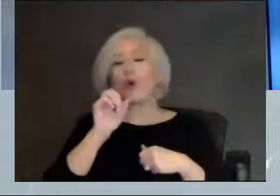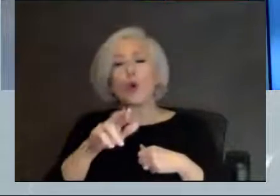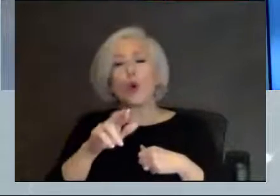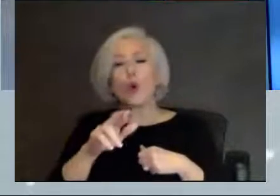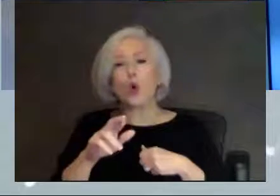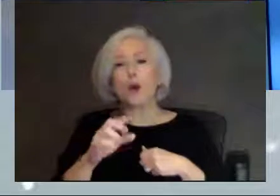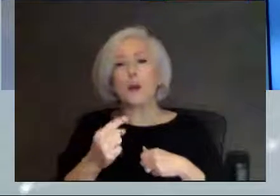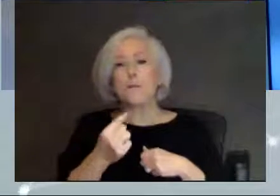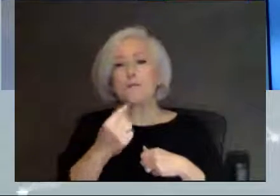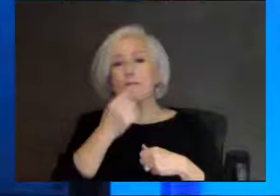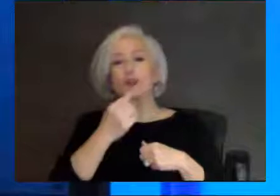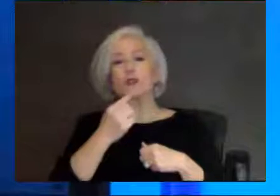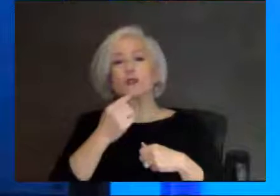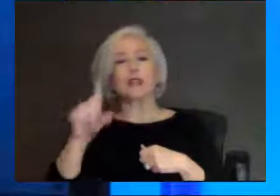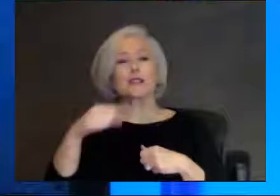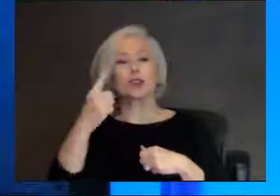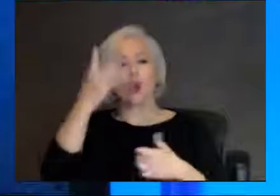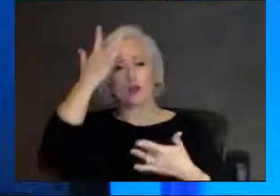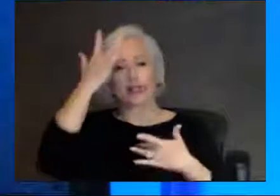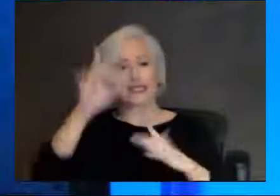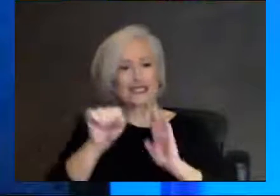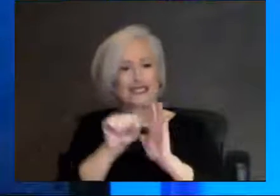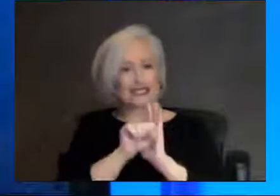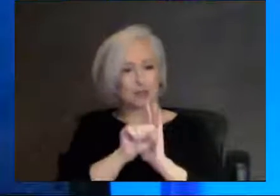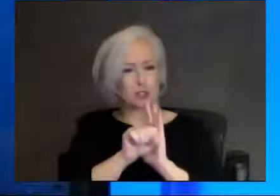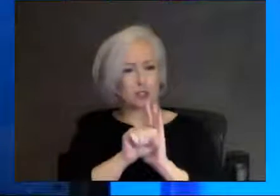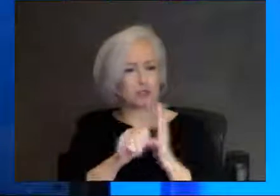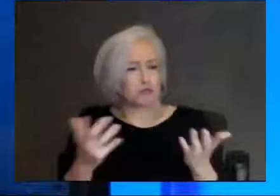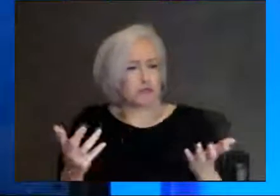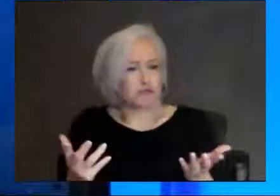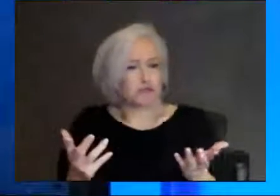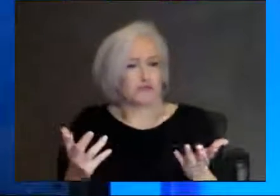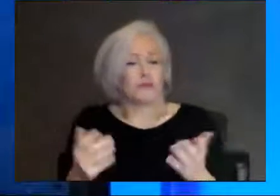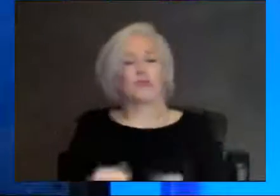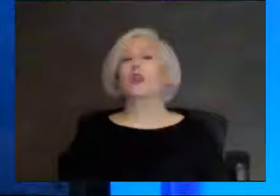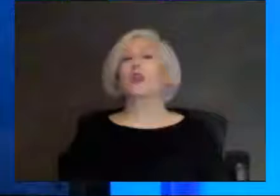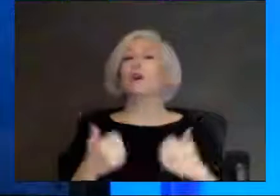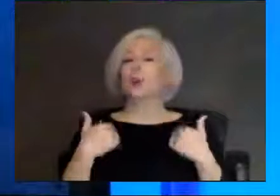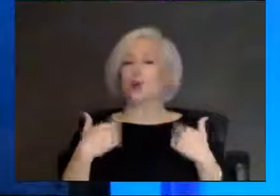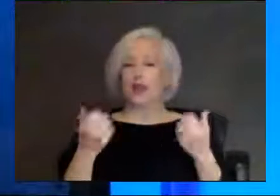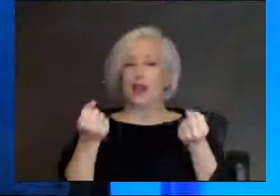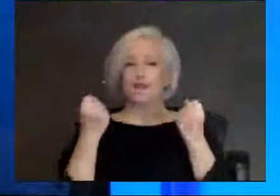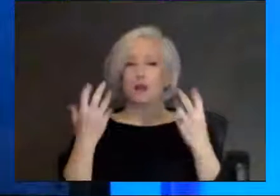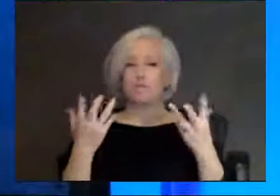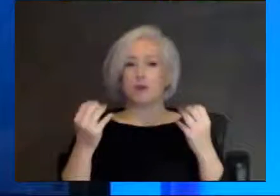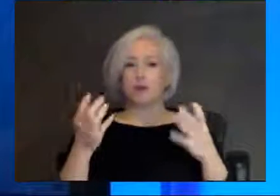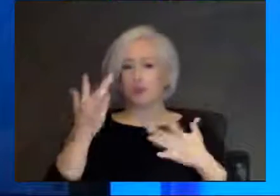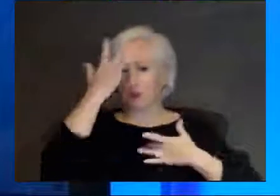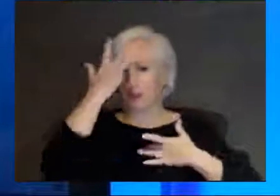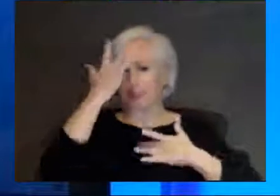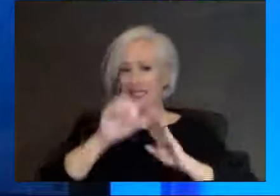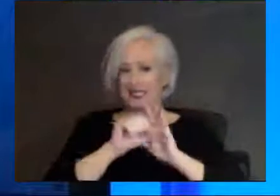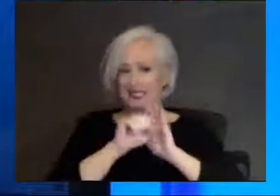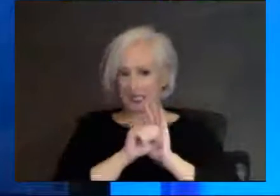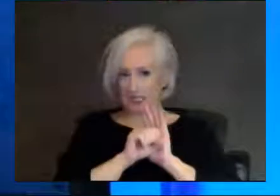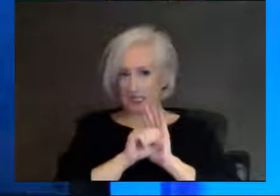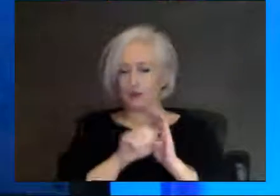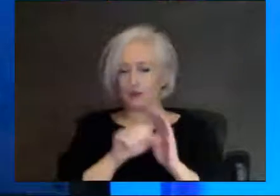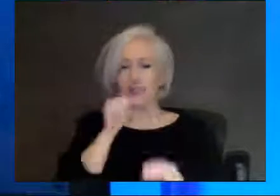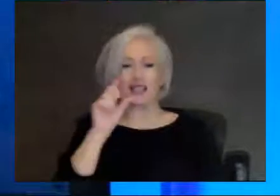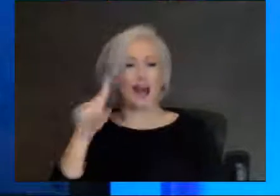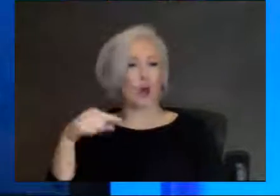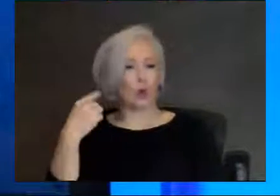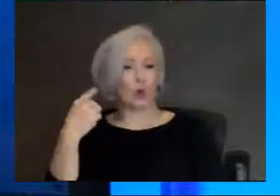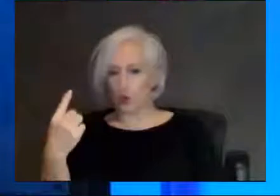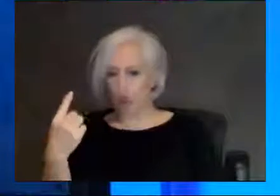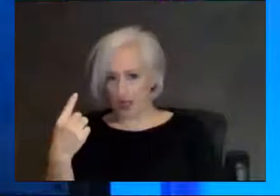cancer? So there are multiple symptoms and not really one symptom that can detect colon cancer. What is hope with